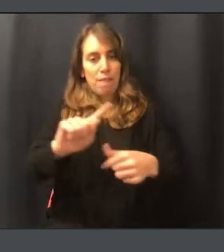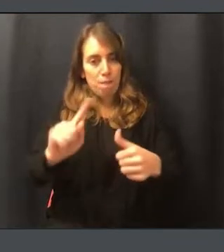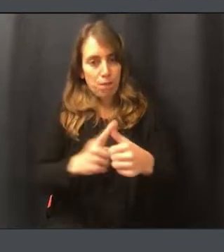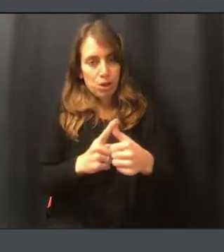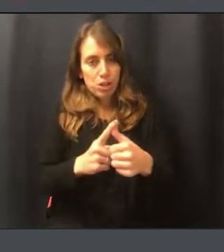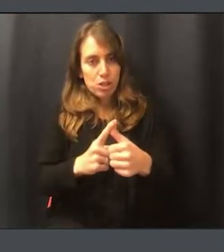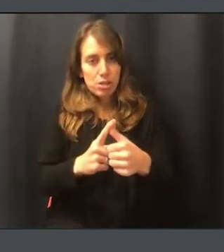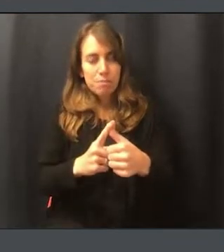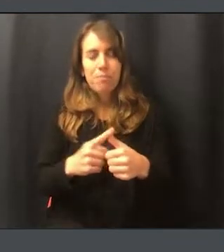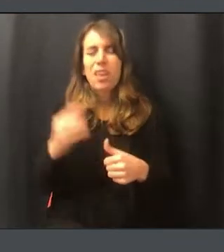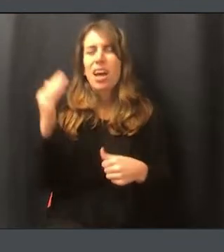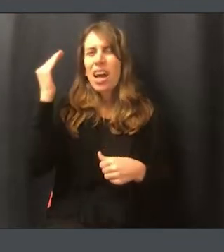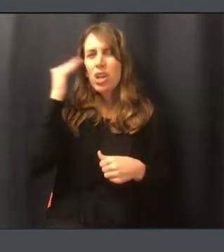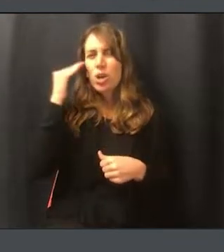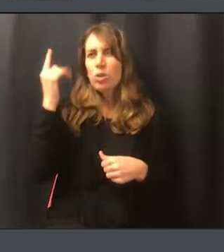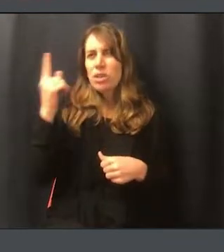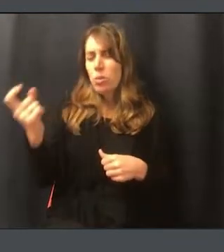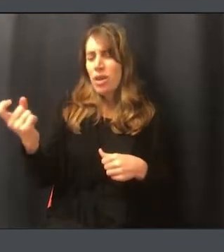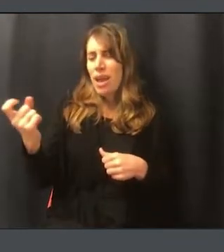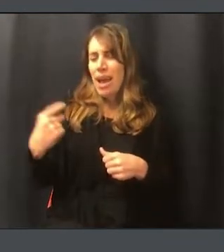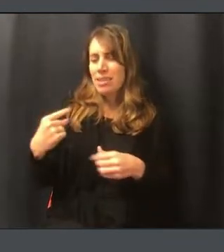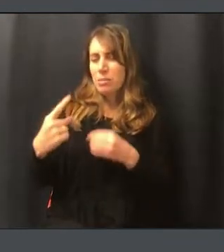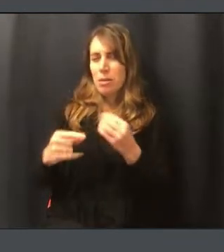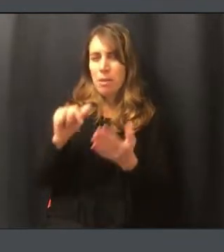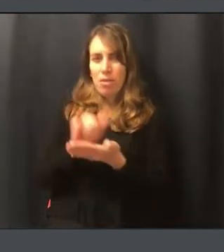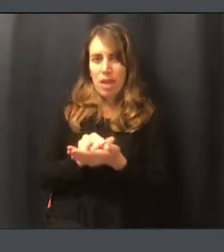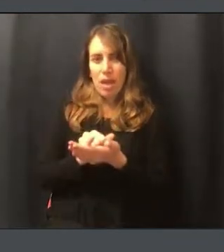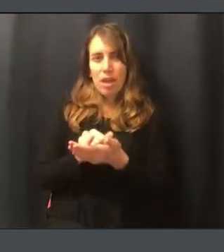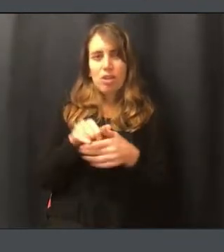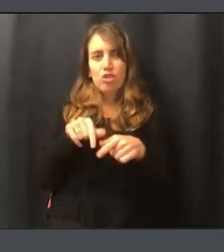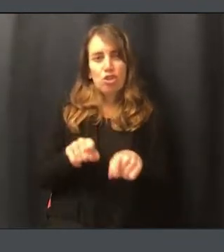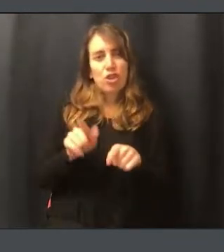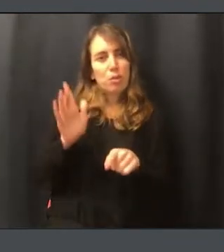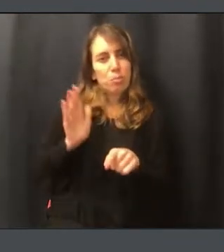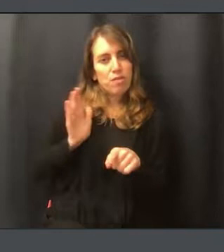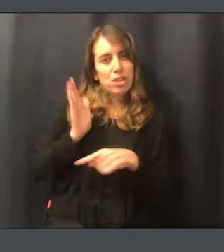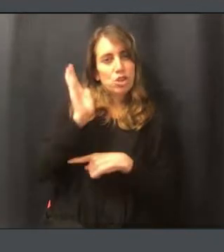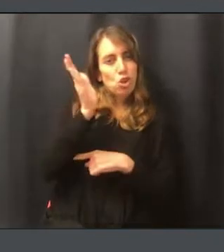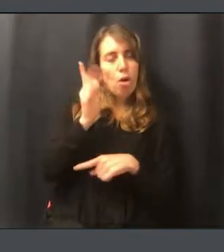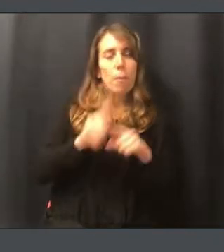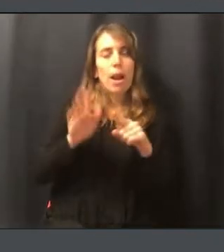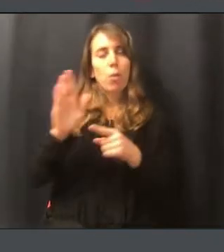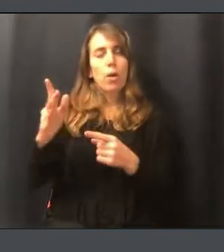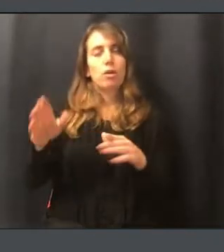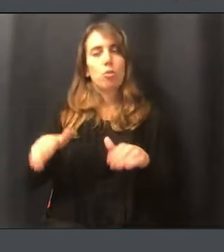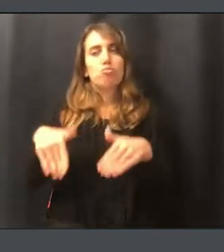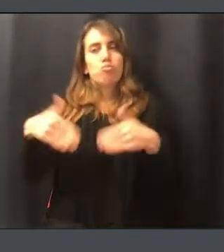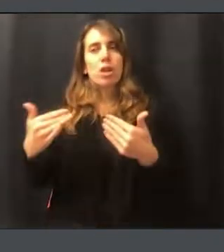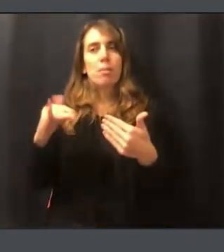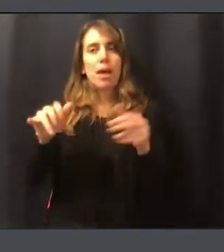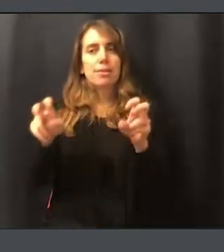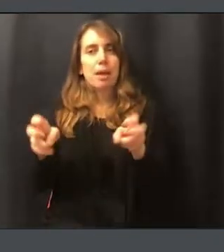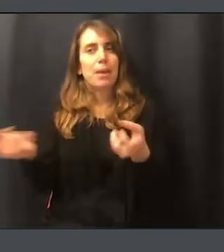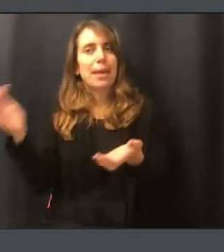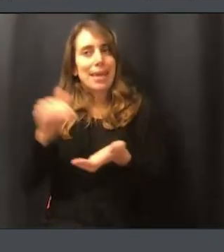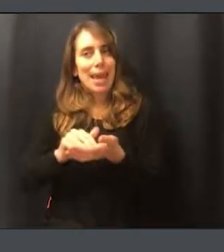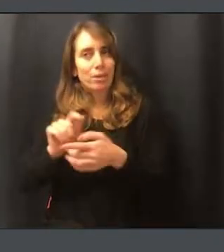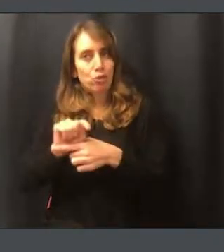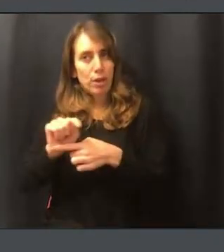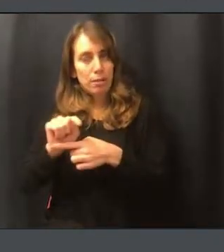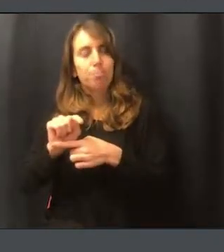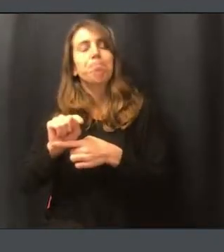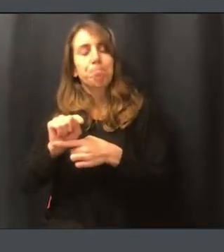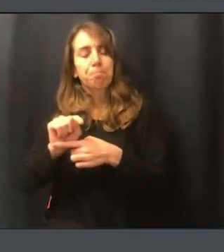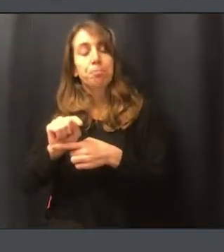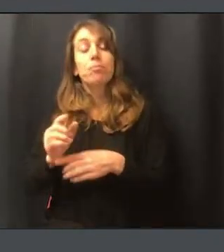our previous talks. So we will talk about this today a little bit later on. Okay, so before we get into some nitty gritty about